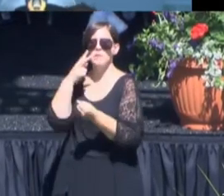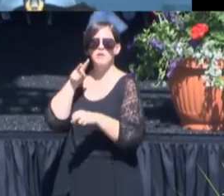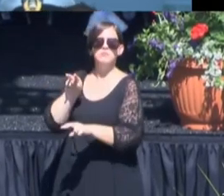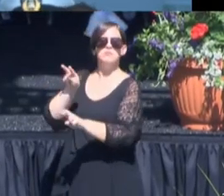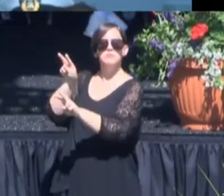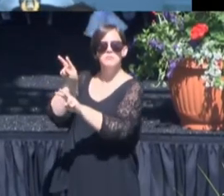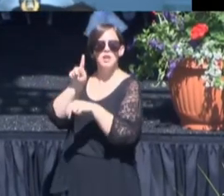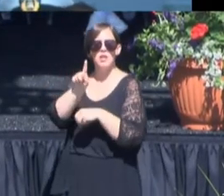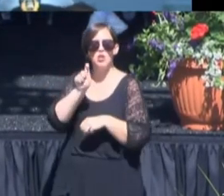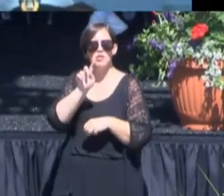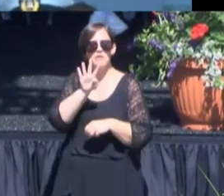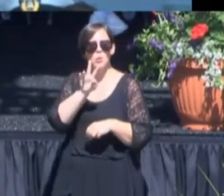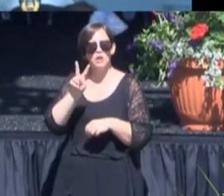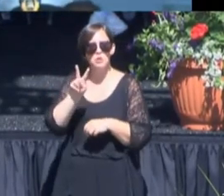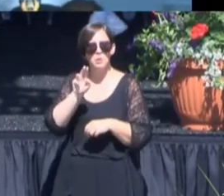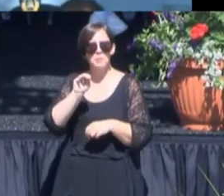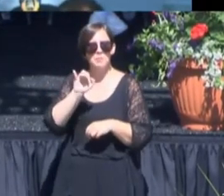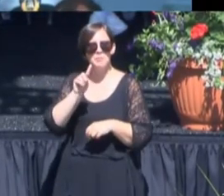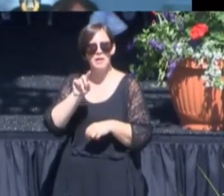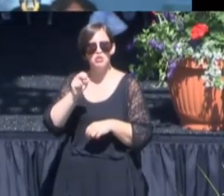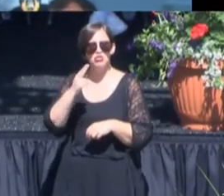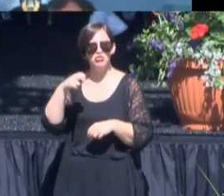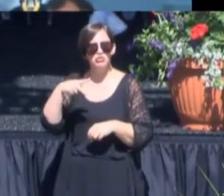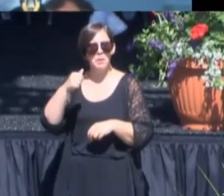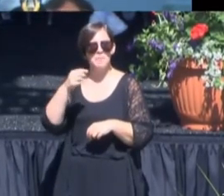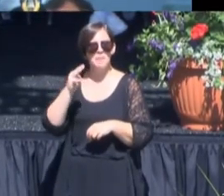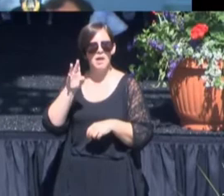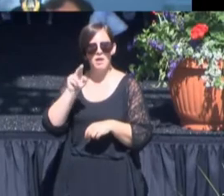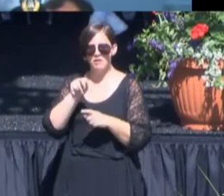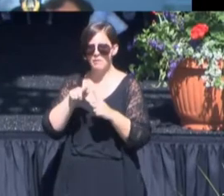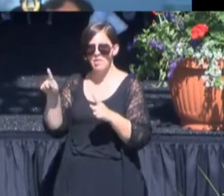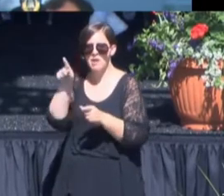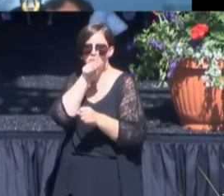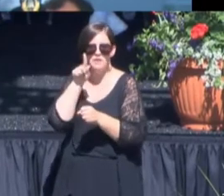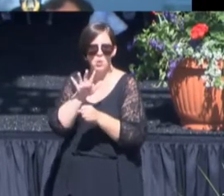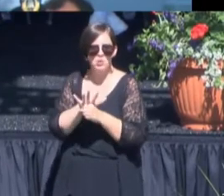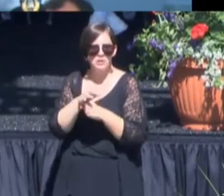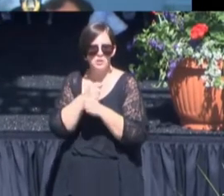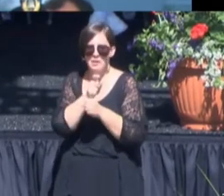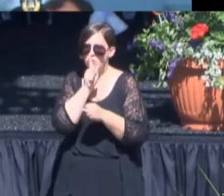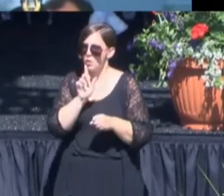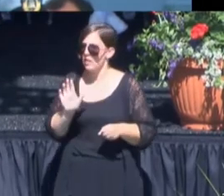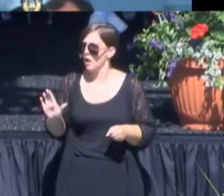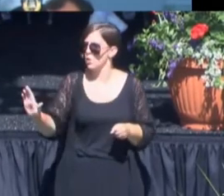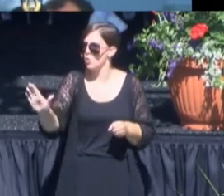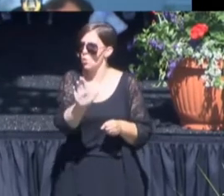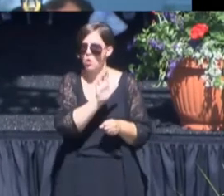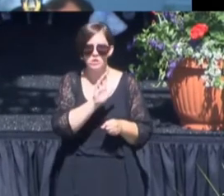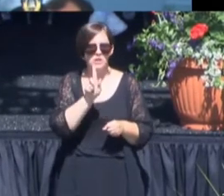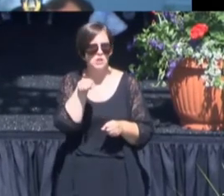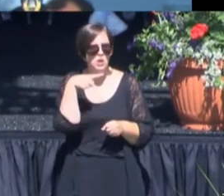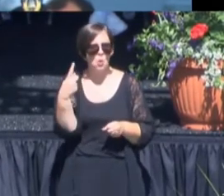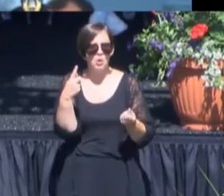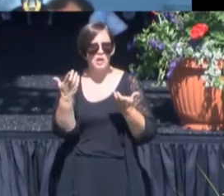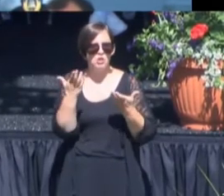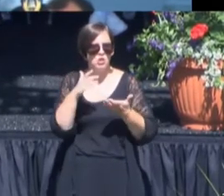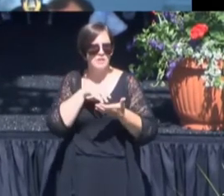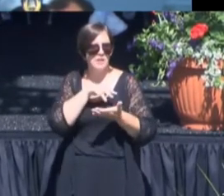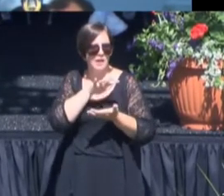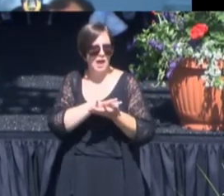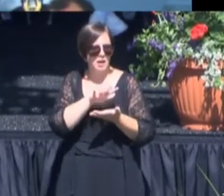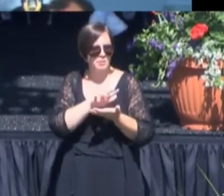142 midshipmen who by their fearless devotion ensured that yours is the only service academy authorized to